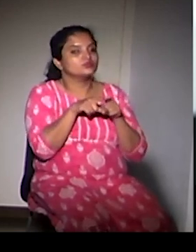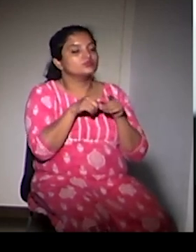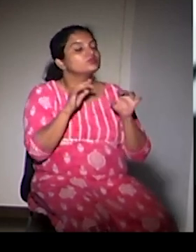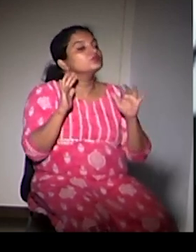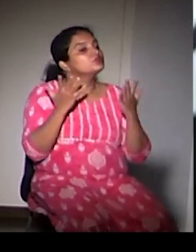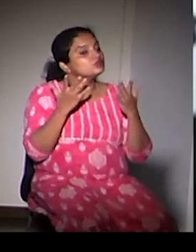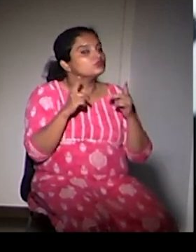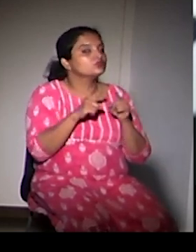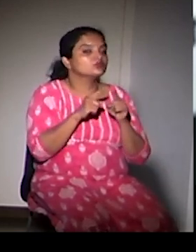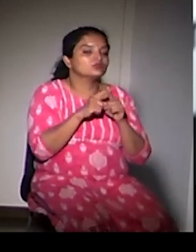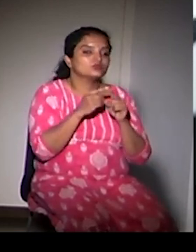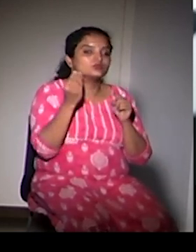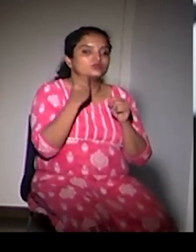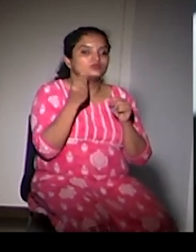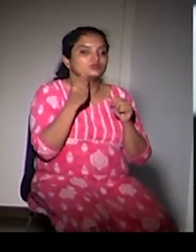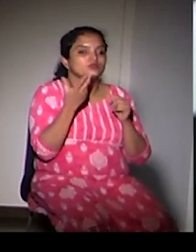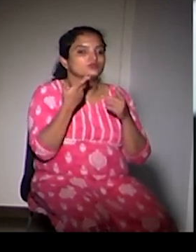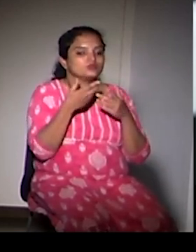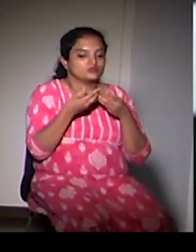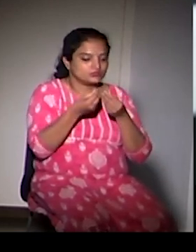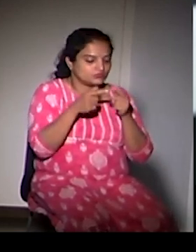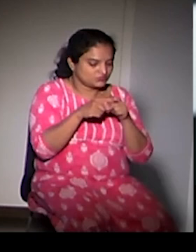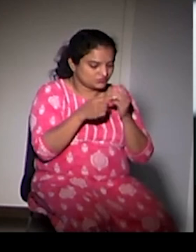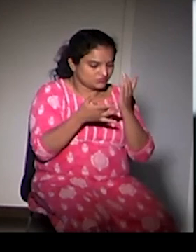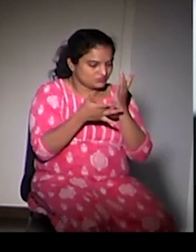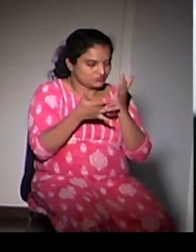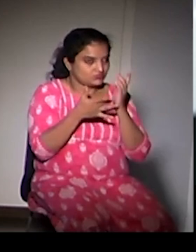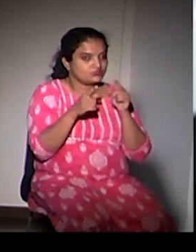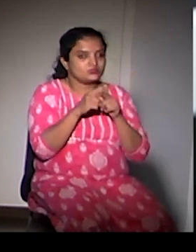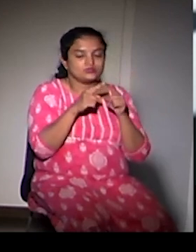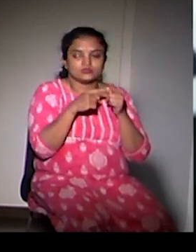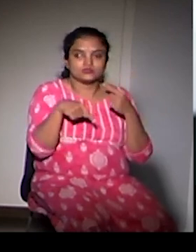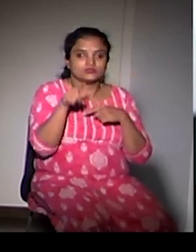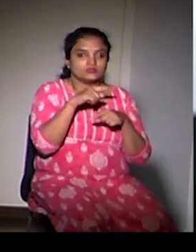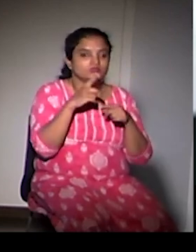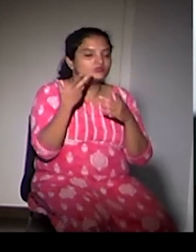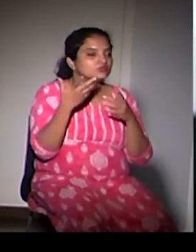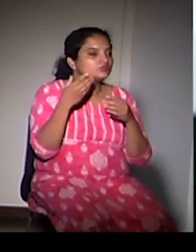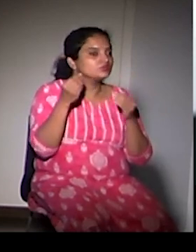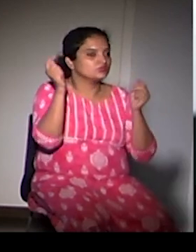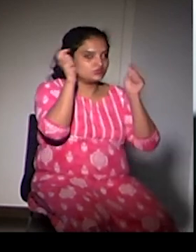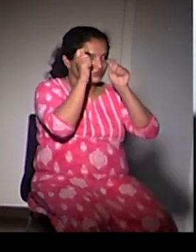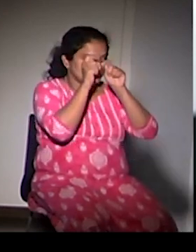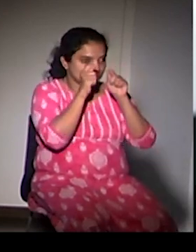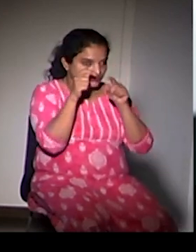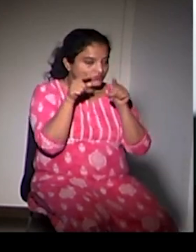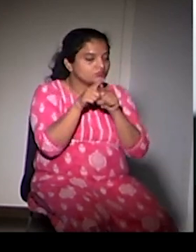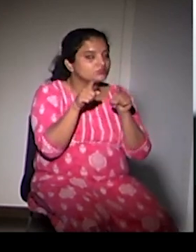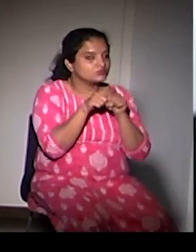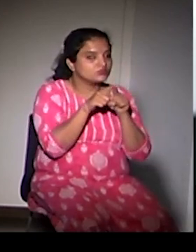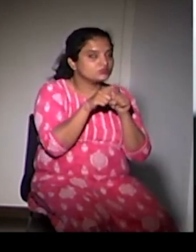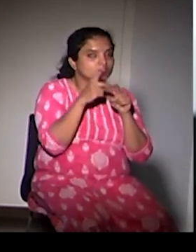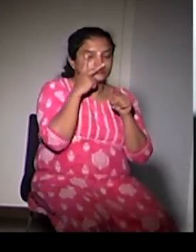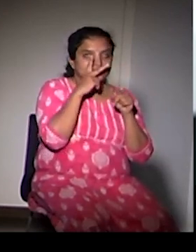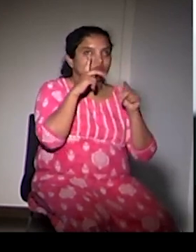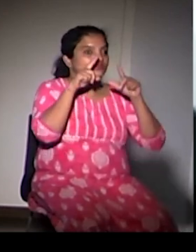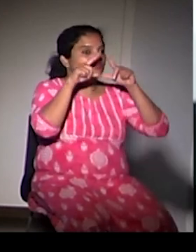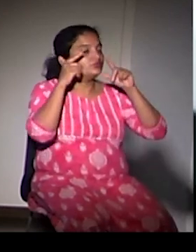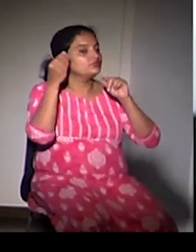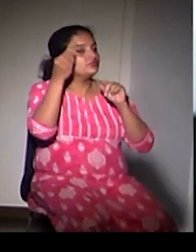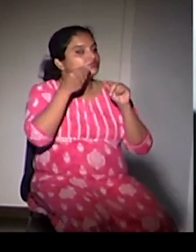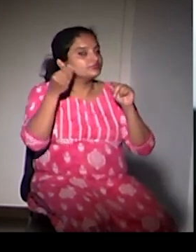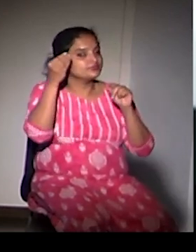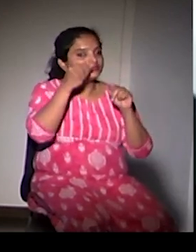also there's a little bit of texture as well. You can see the carving along the top frieze with a geometric design. But